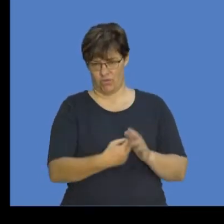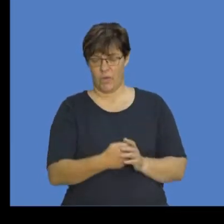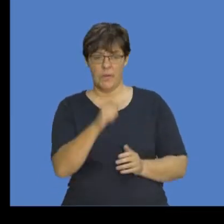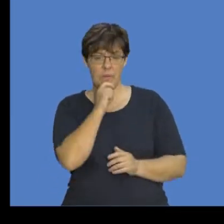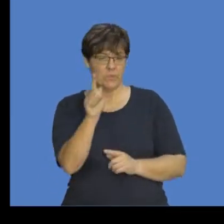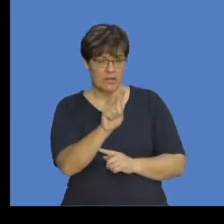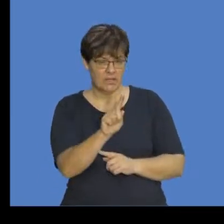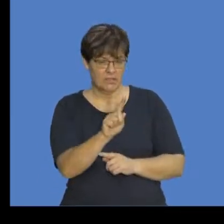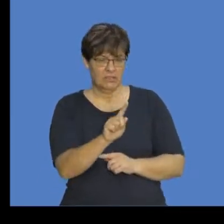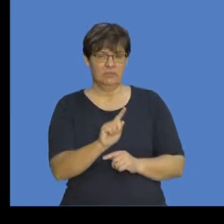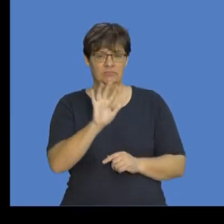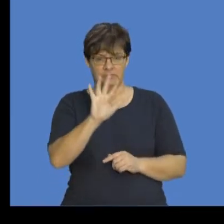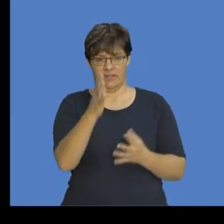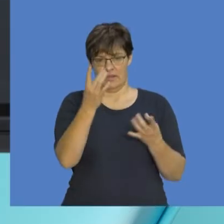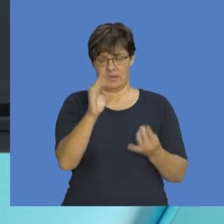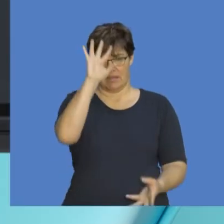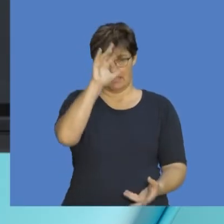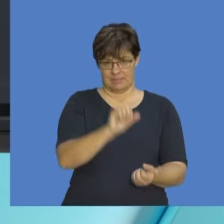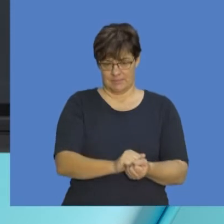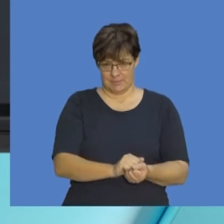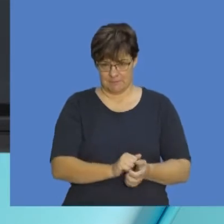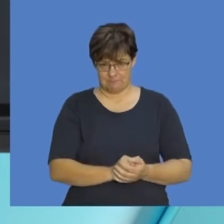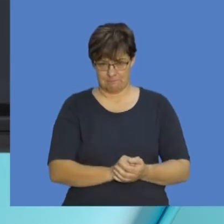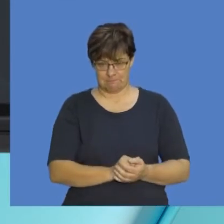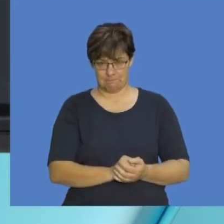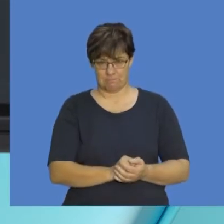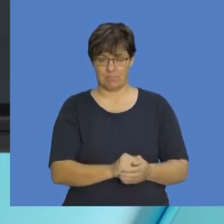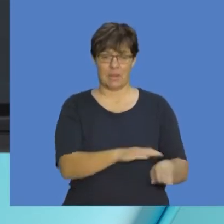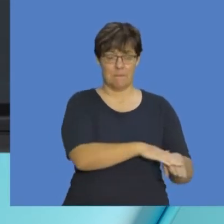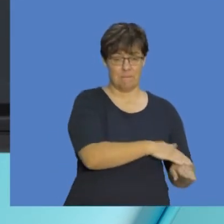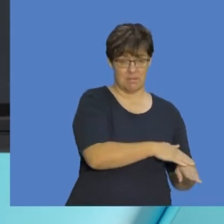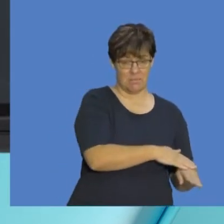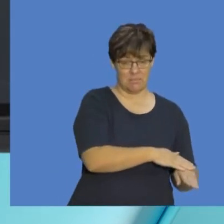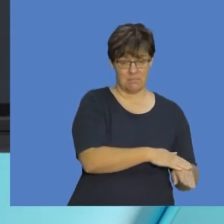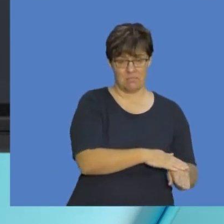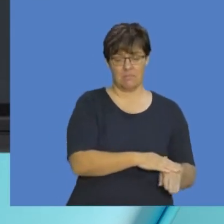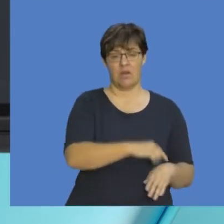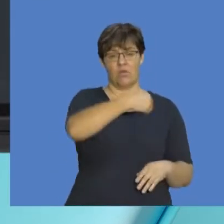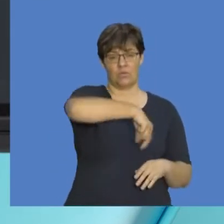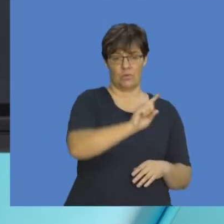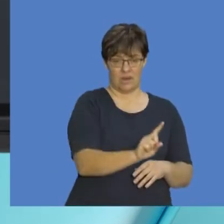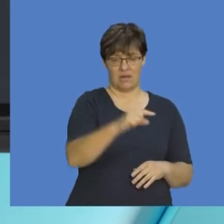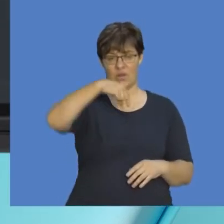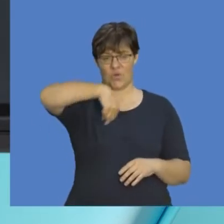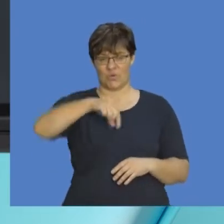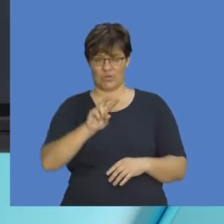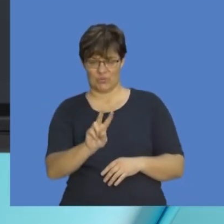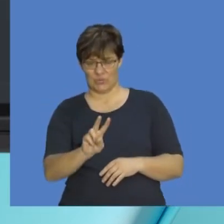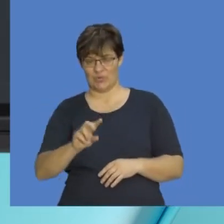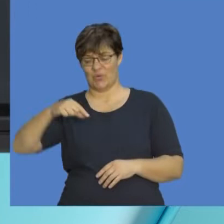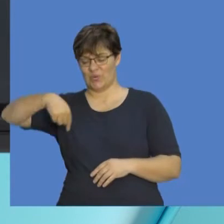this using our 5-number summary, okay, which is minimum value, lower